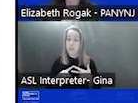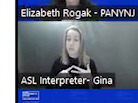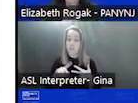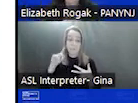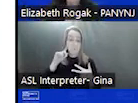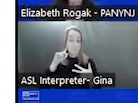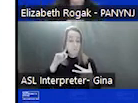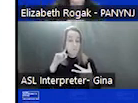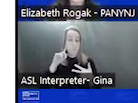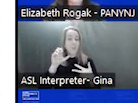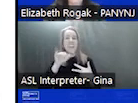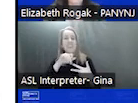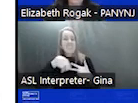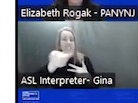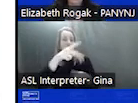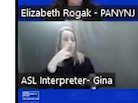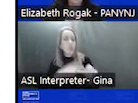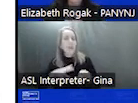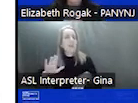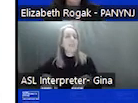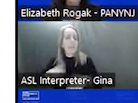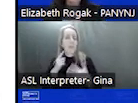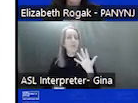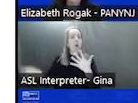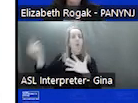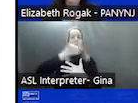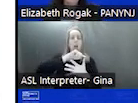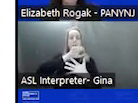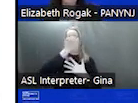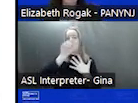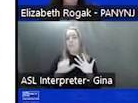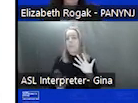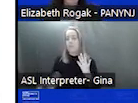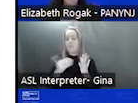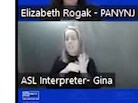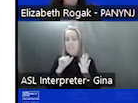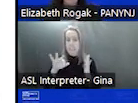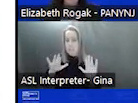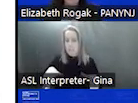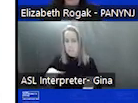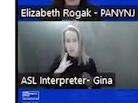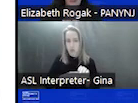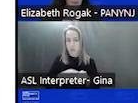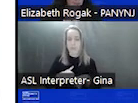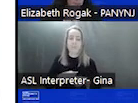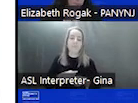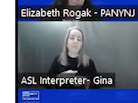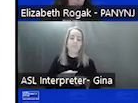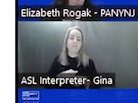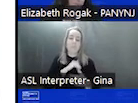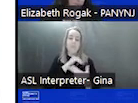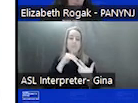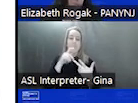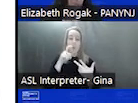And in case people are joining us late, we will go over this list again for those who are not with us at the moment. The next speaker